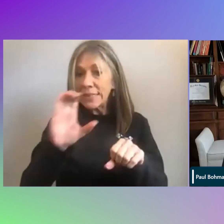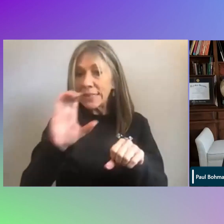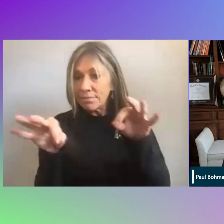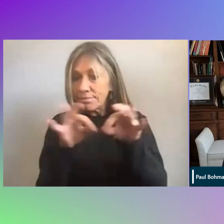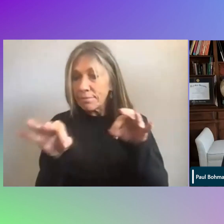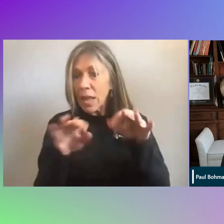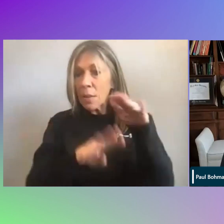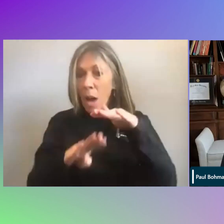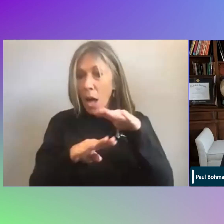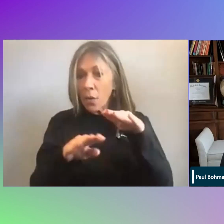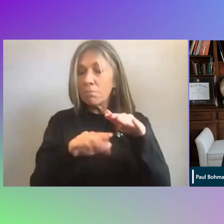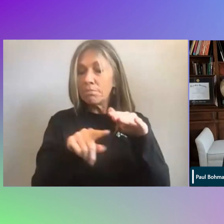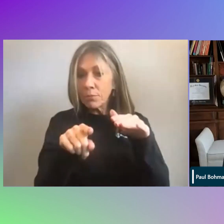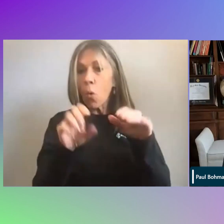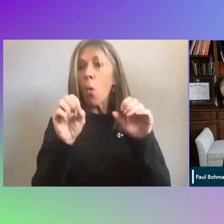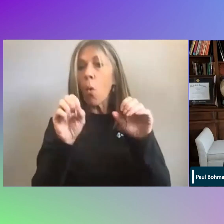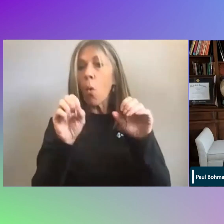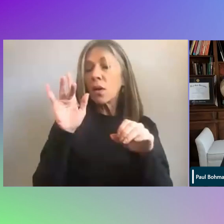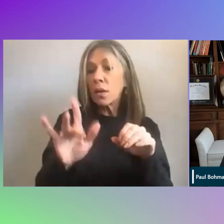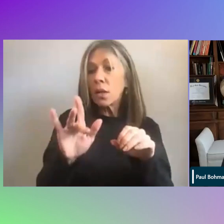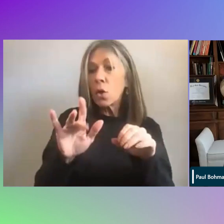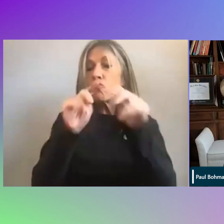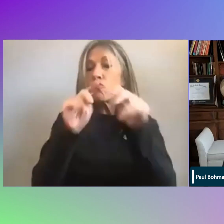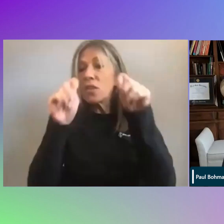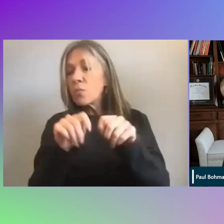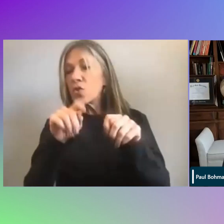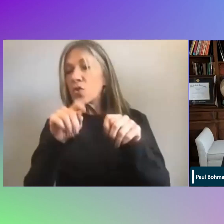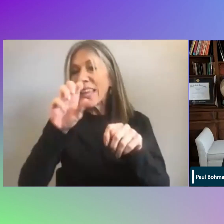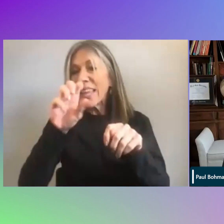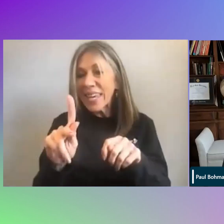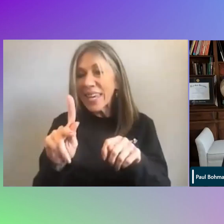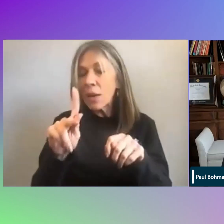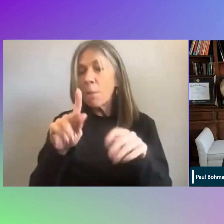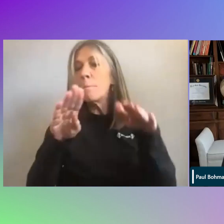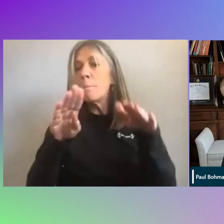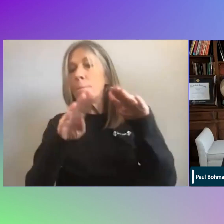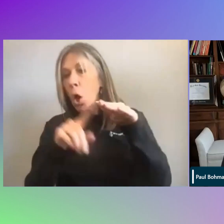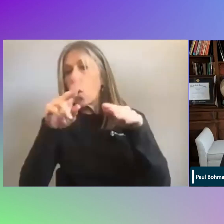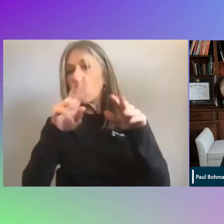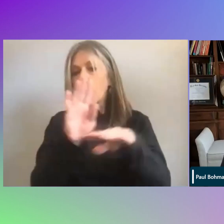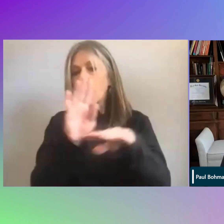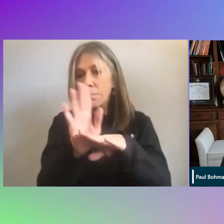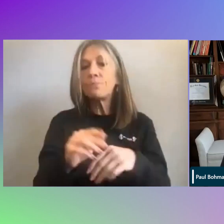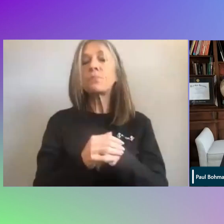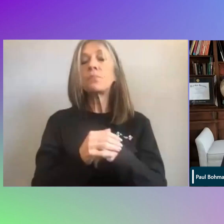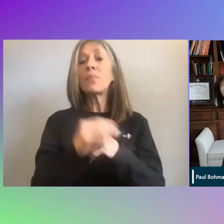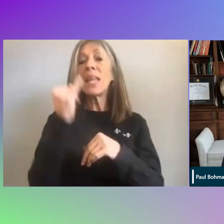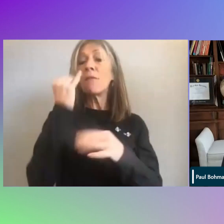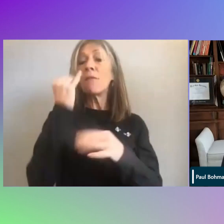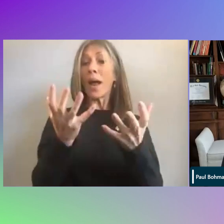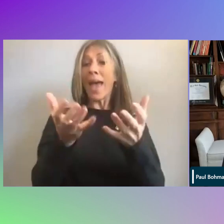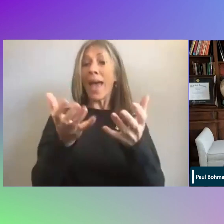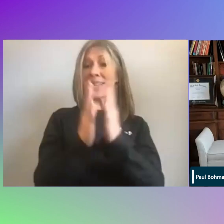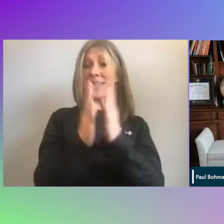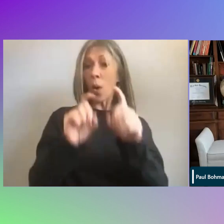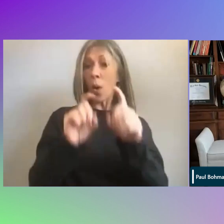the video player, or click on the transcription link, which is a bit further down the page below the video player. To ask a question, click on the button